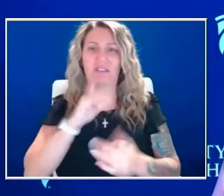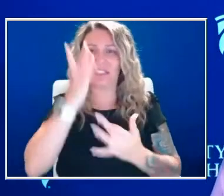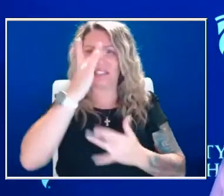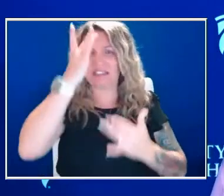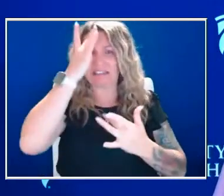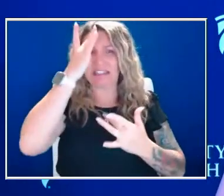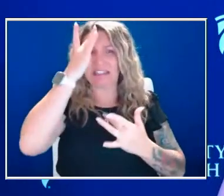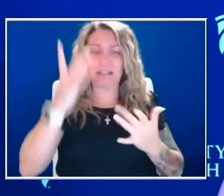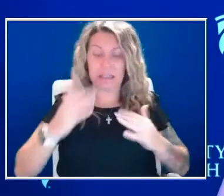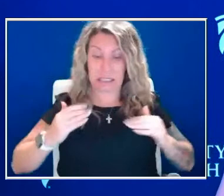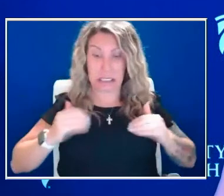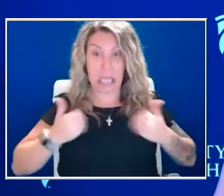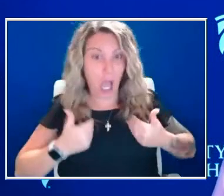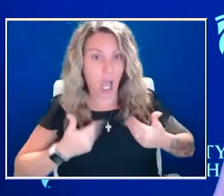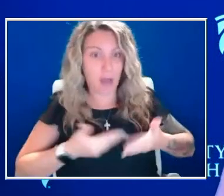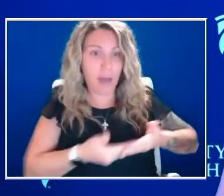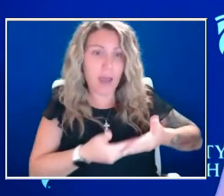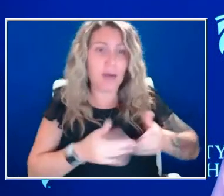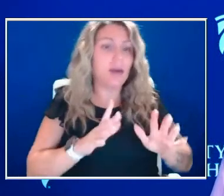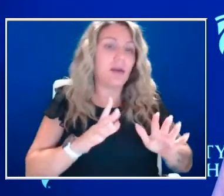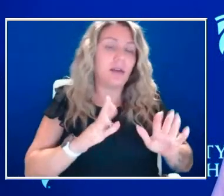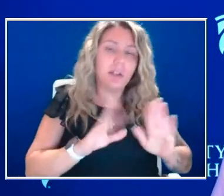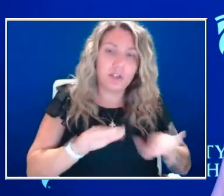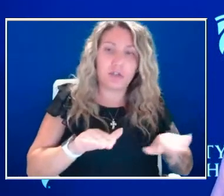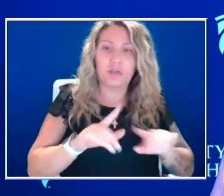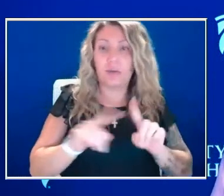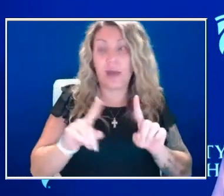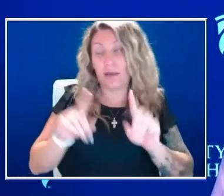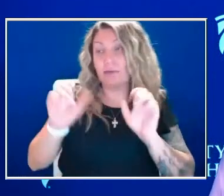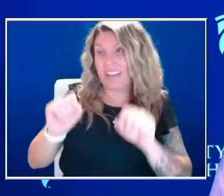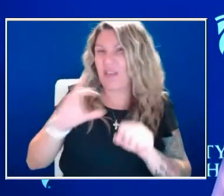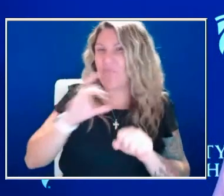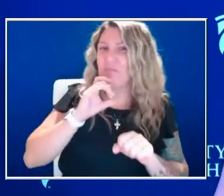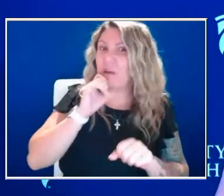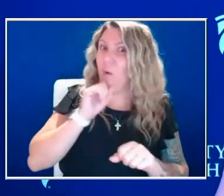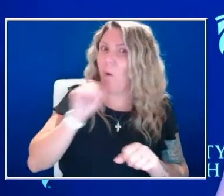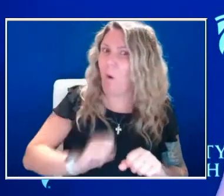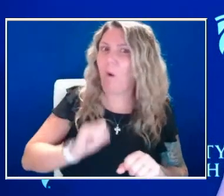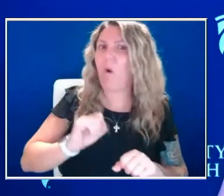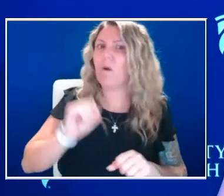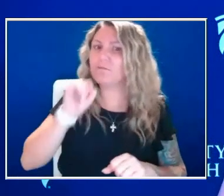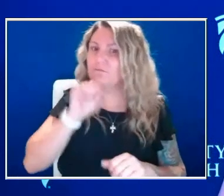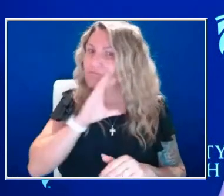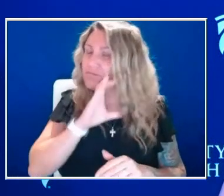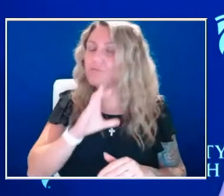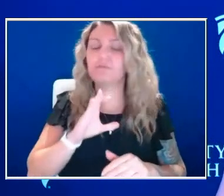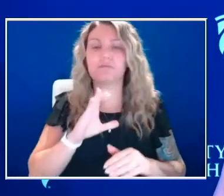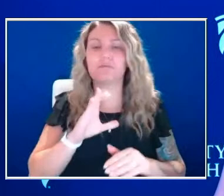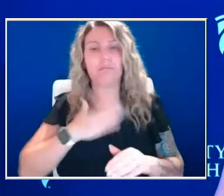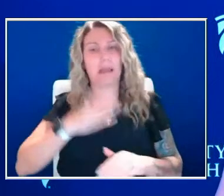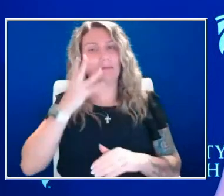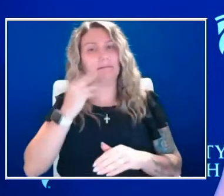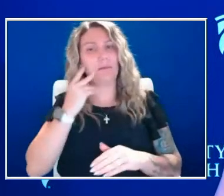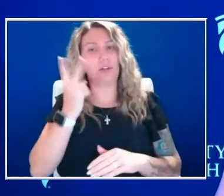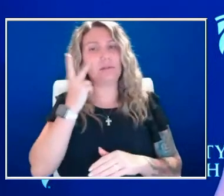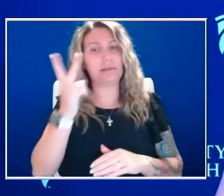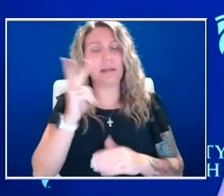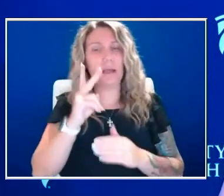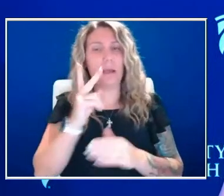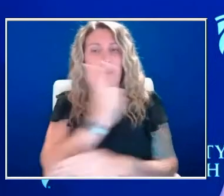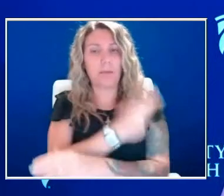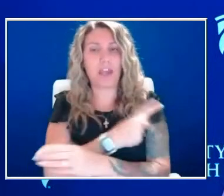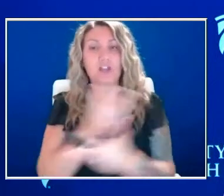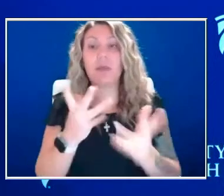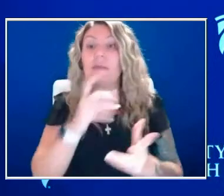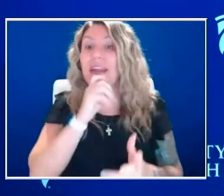young. Certainly the very old. And in my experience also, we do see patients who maybe not age, but